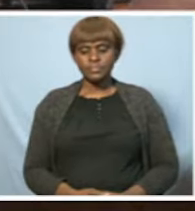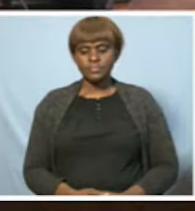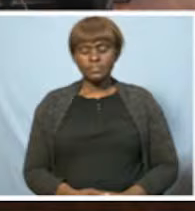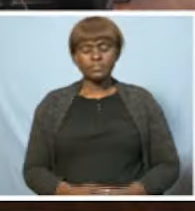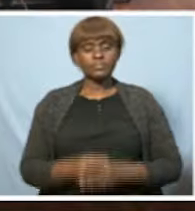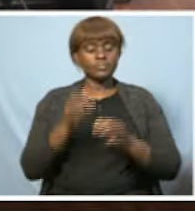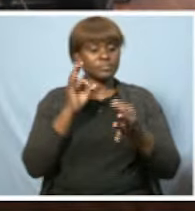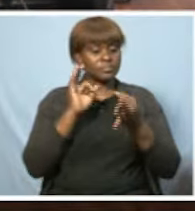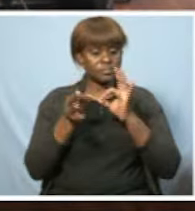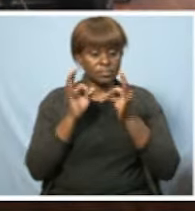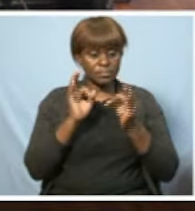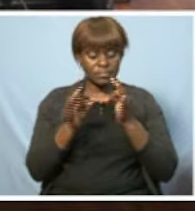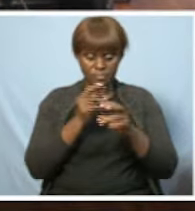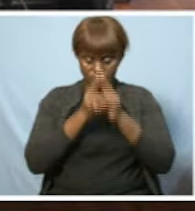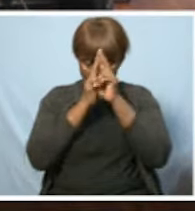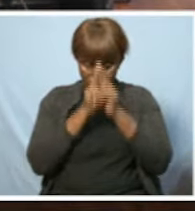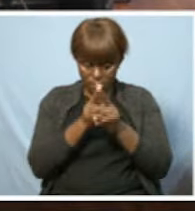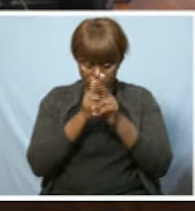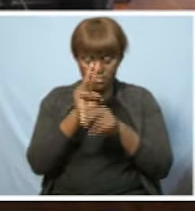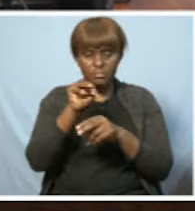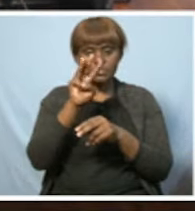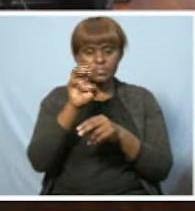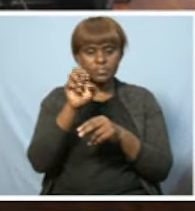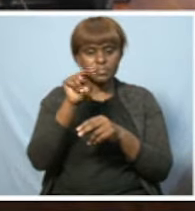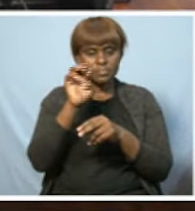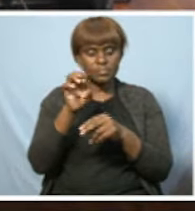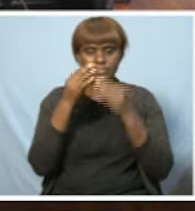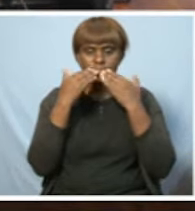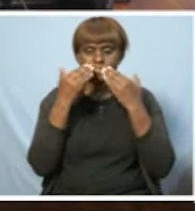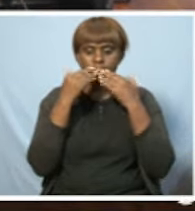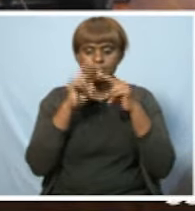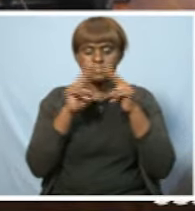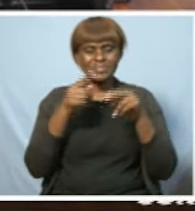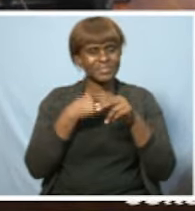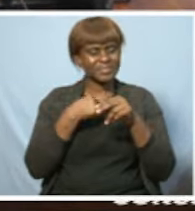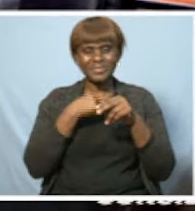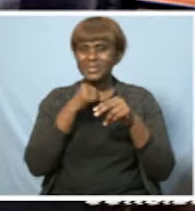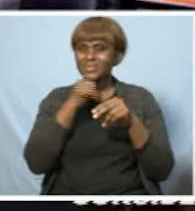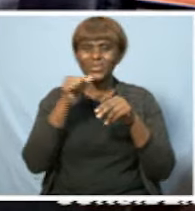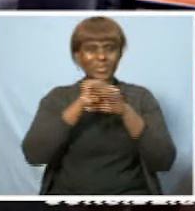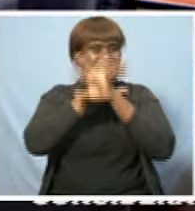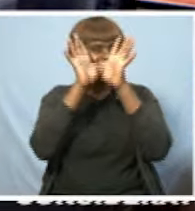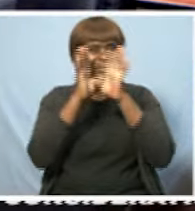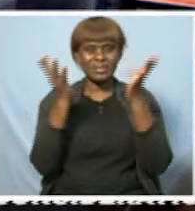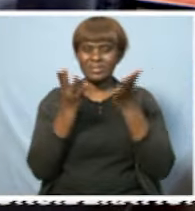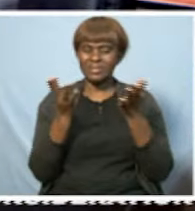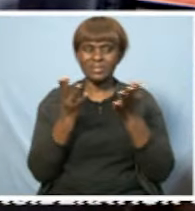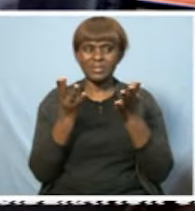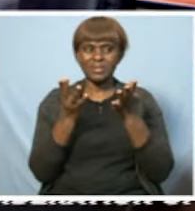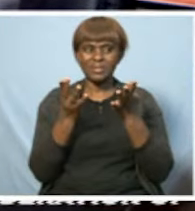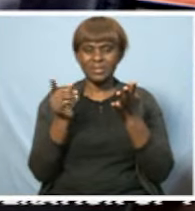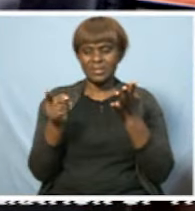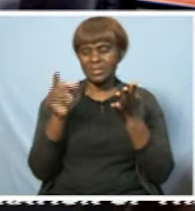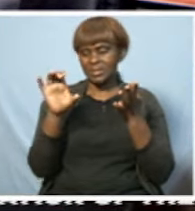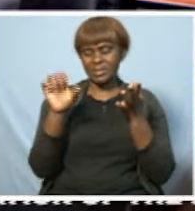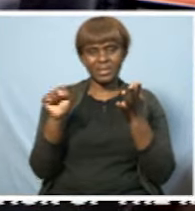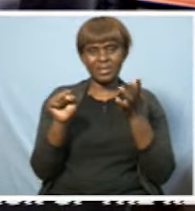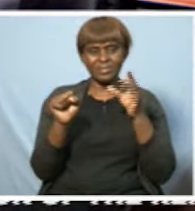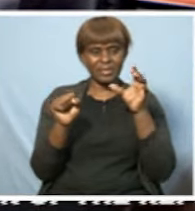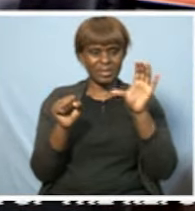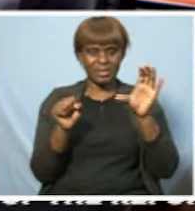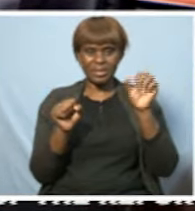Yes, Honorable Mwene. Thank you. Chair, me, I'm not... I think the CS is